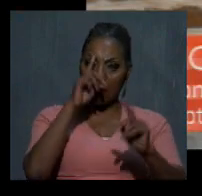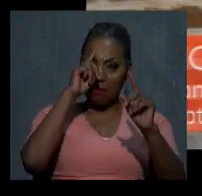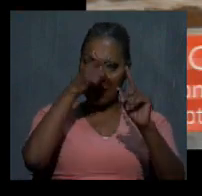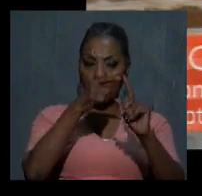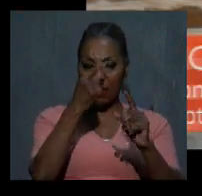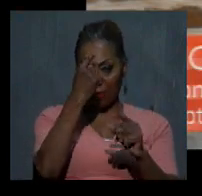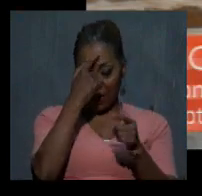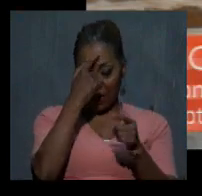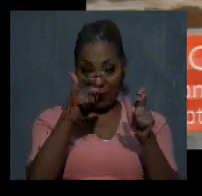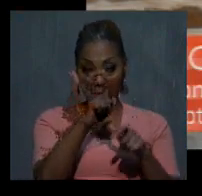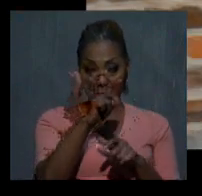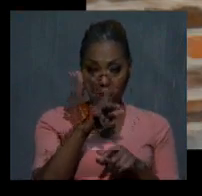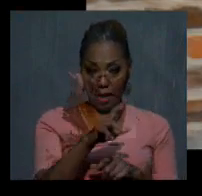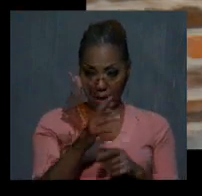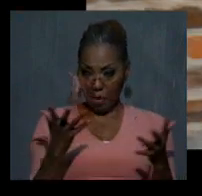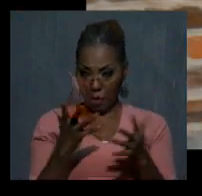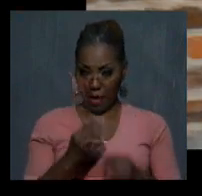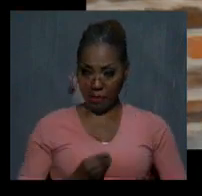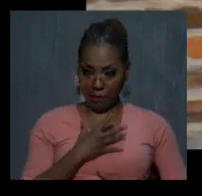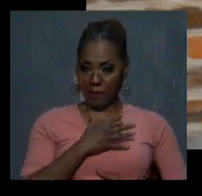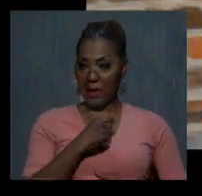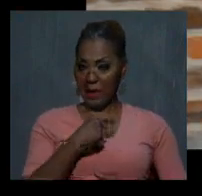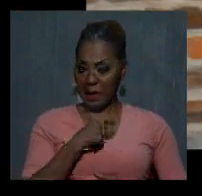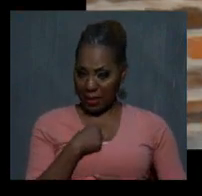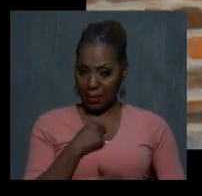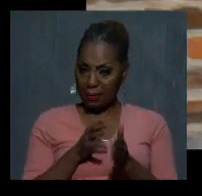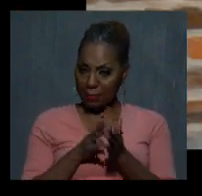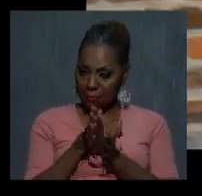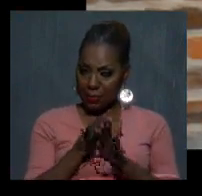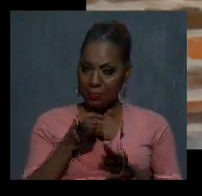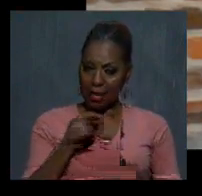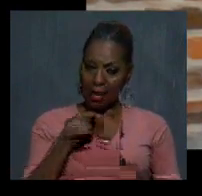Little Rock, I feel what drives me is like